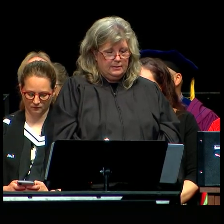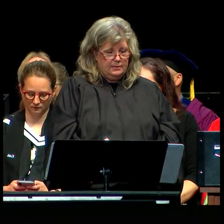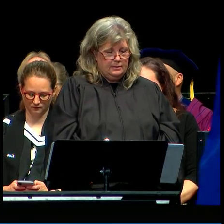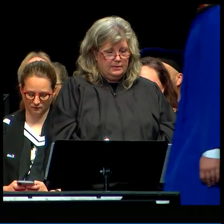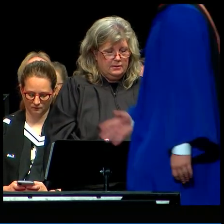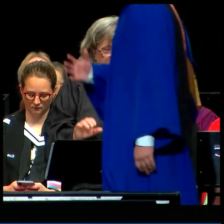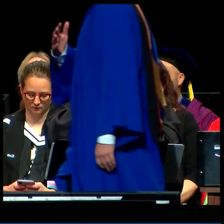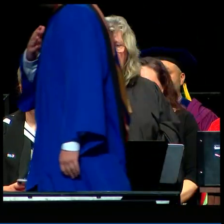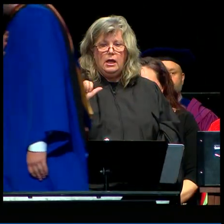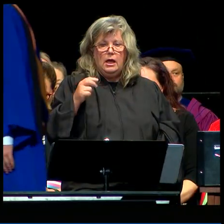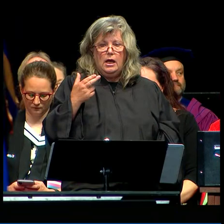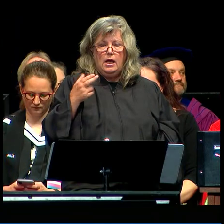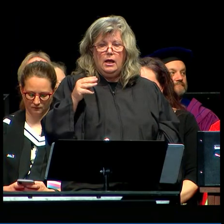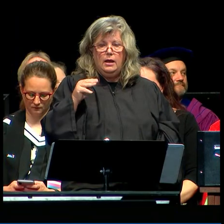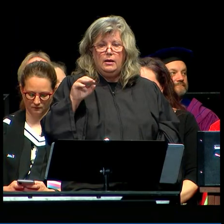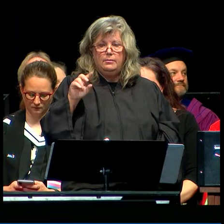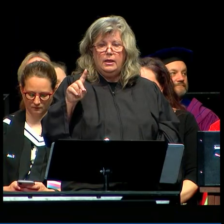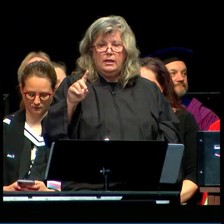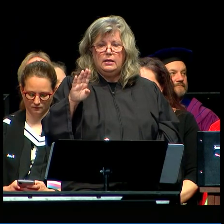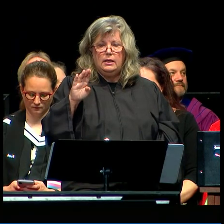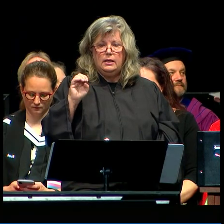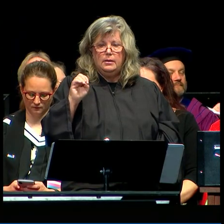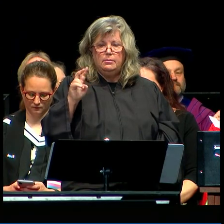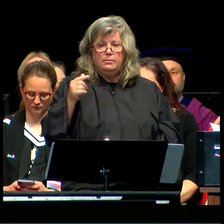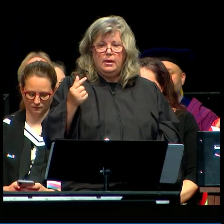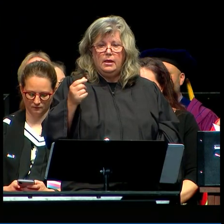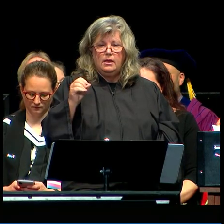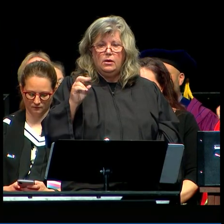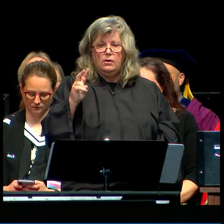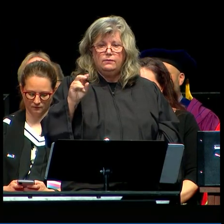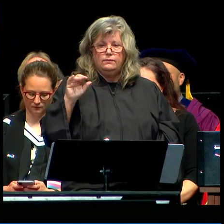Ahmed Begovic with distinction.